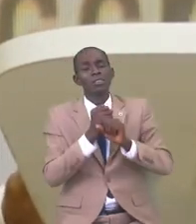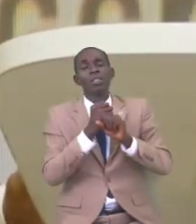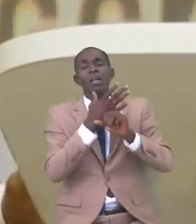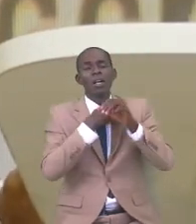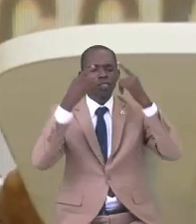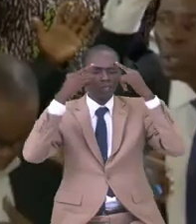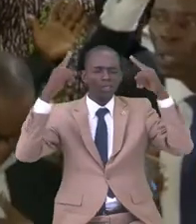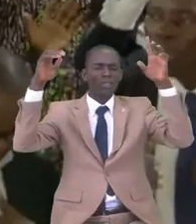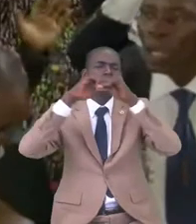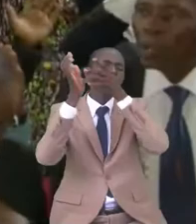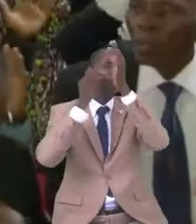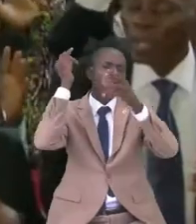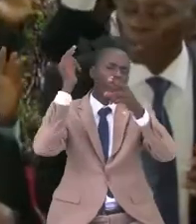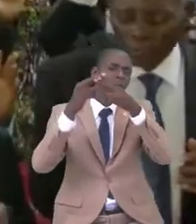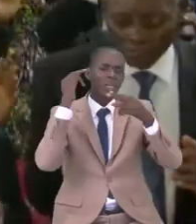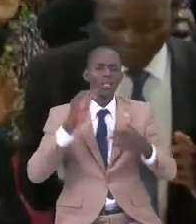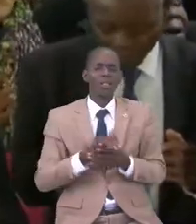in Jesus' name.